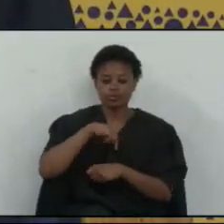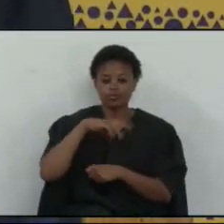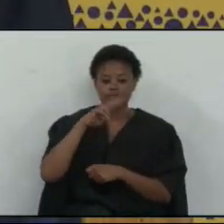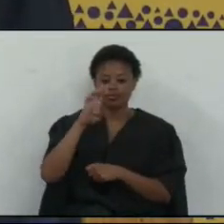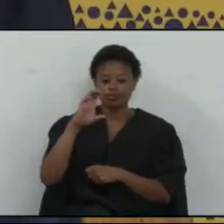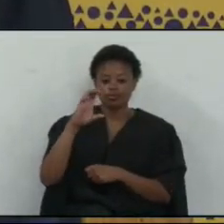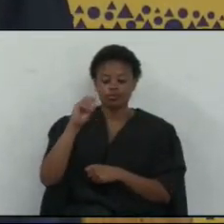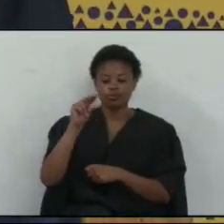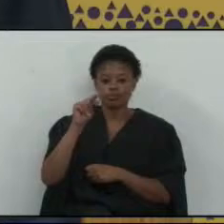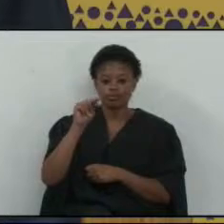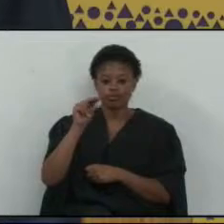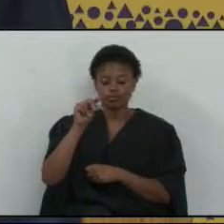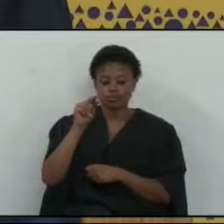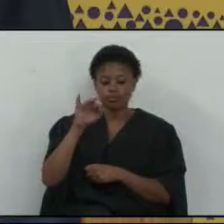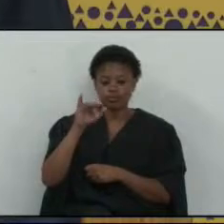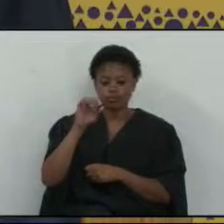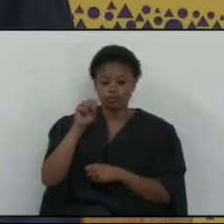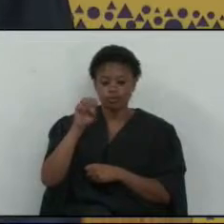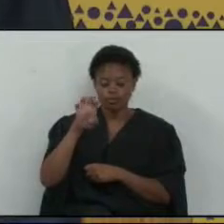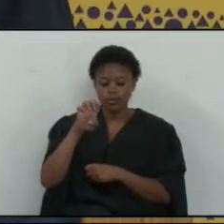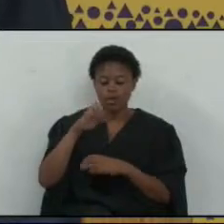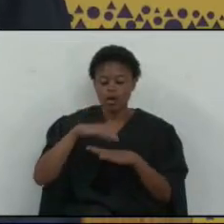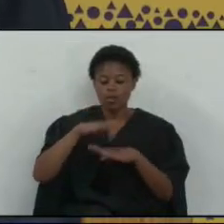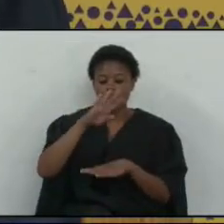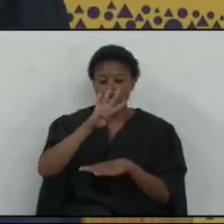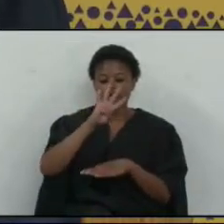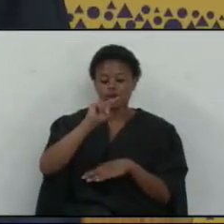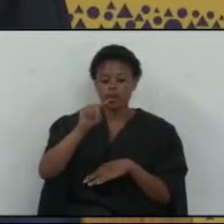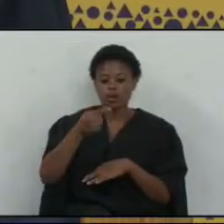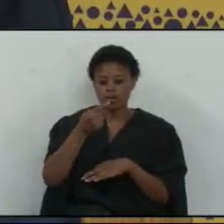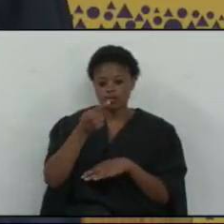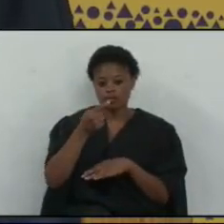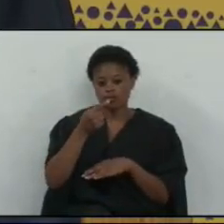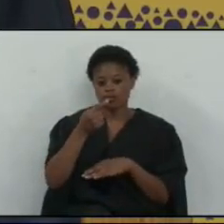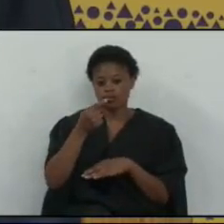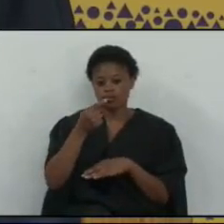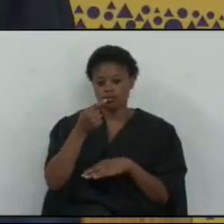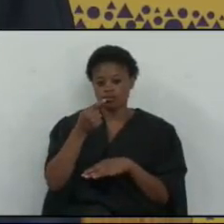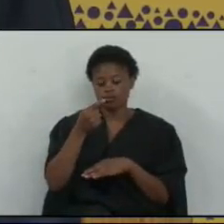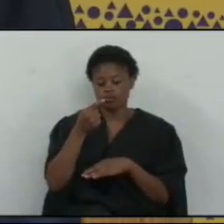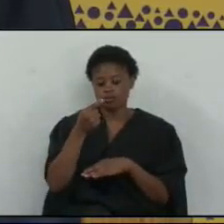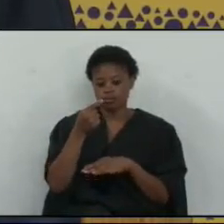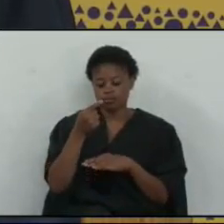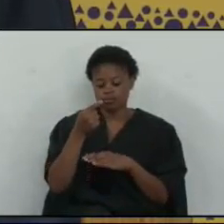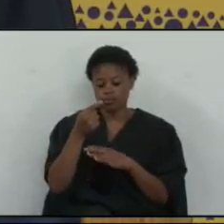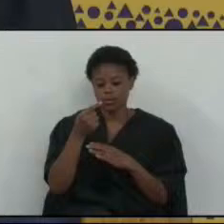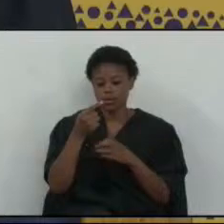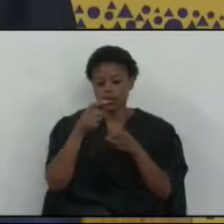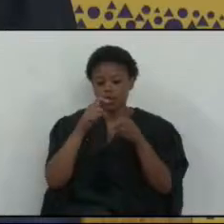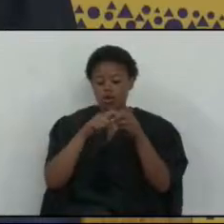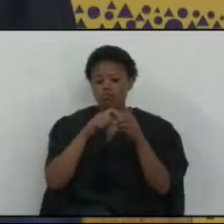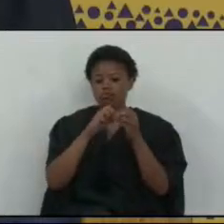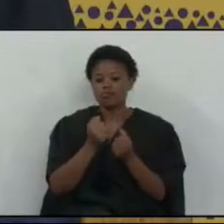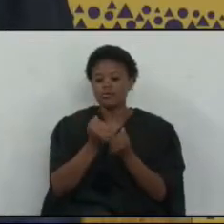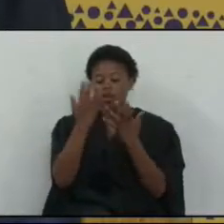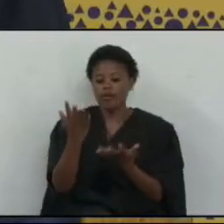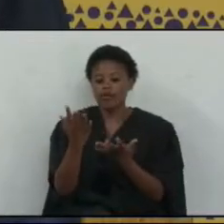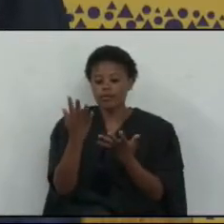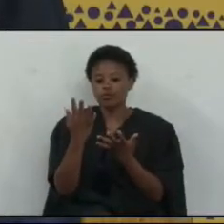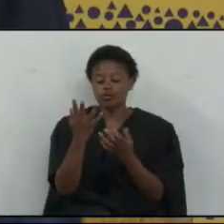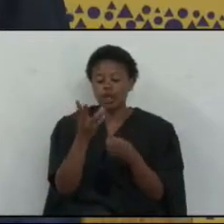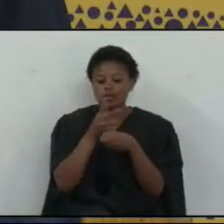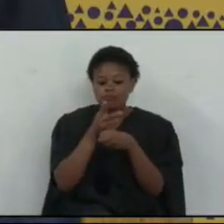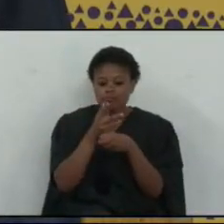academic success of more than 4,000 graduates out of almost 14,000 whose qualifications were conferred virtually during